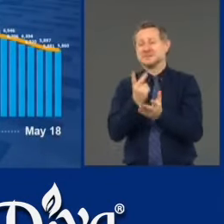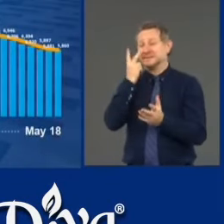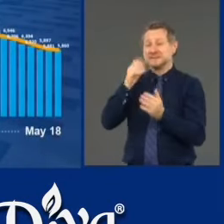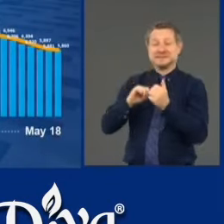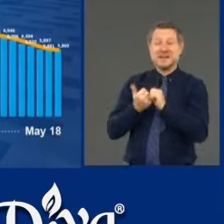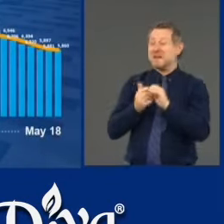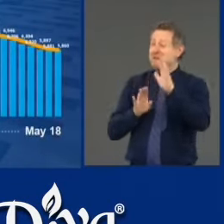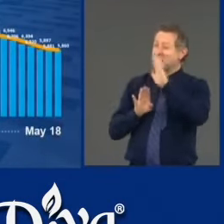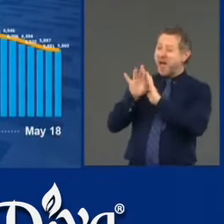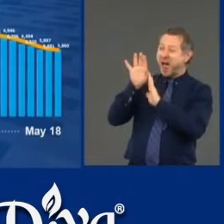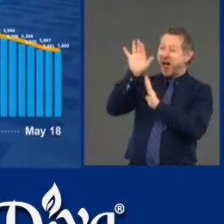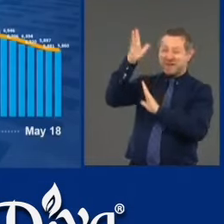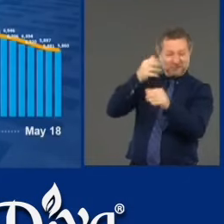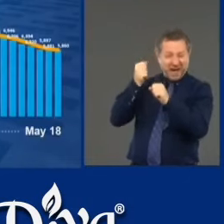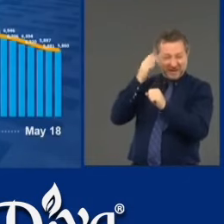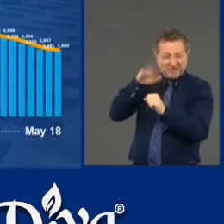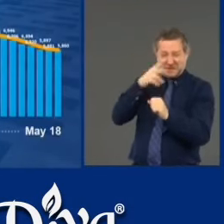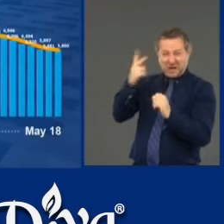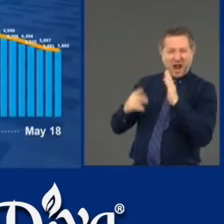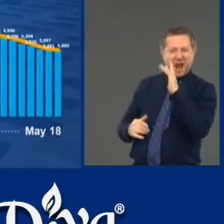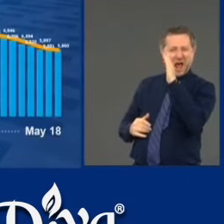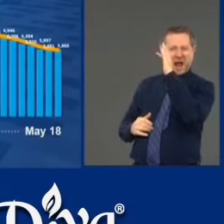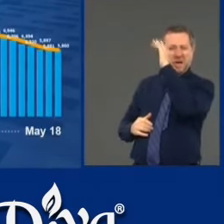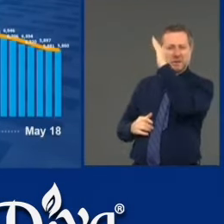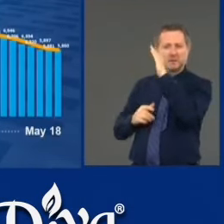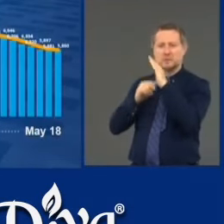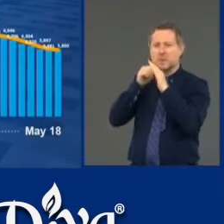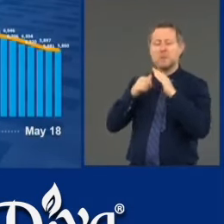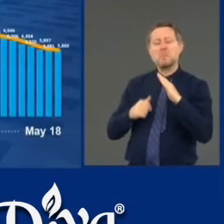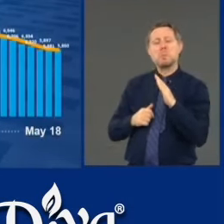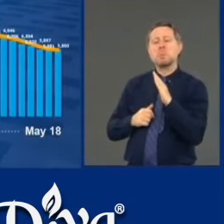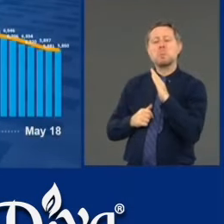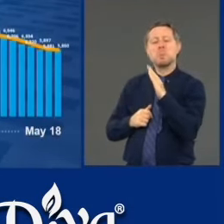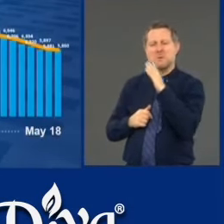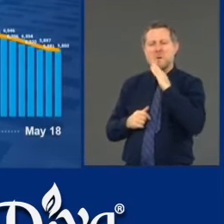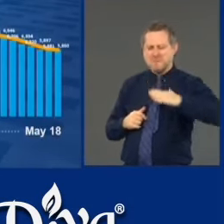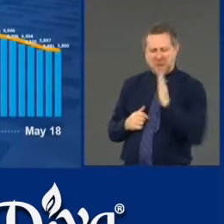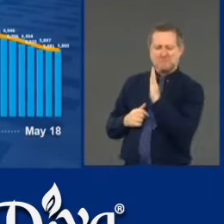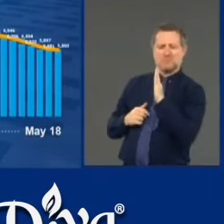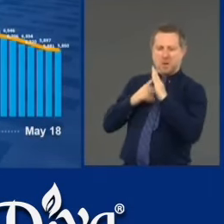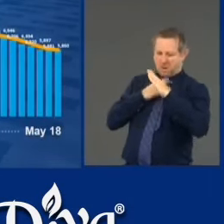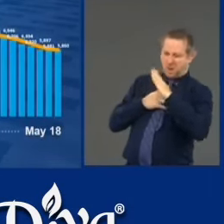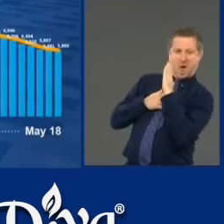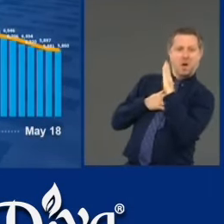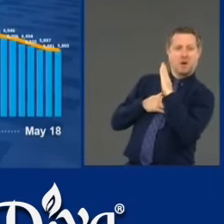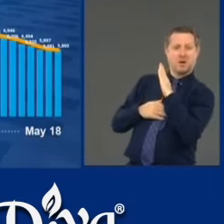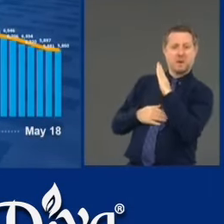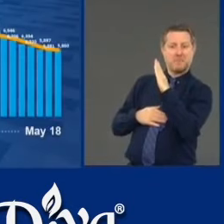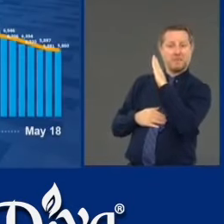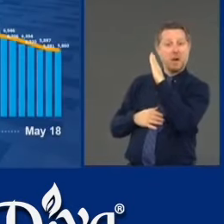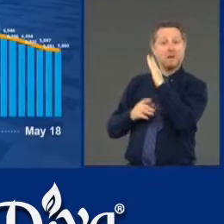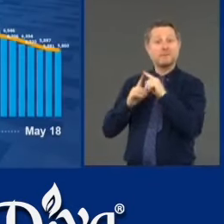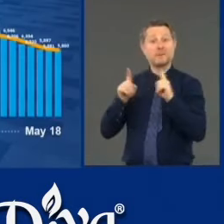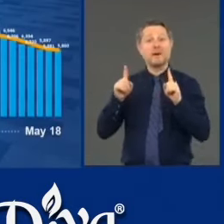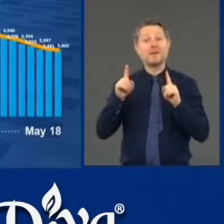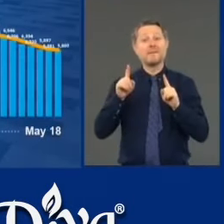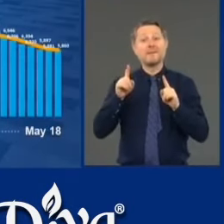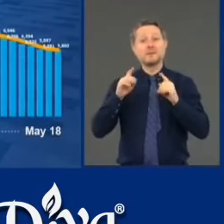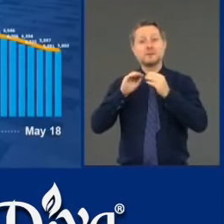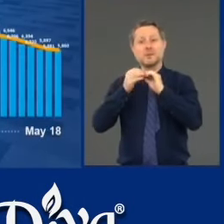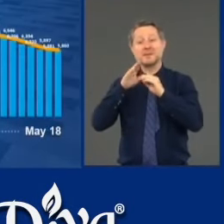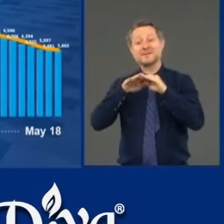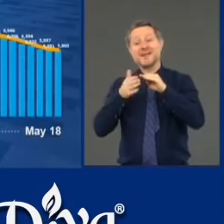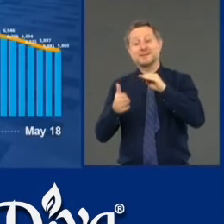fast that incline is, how steep the incline is, and then look at how slow, relatively, that decline is. You can get into trouble